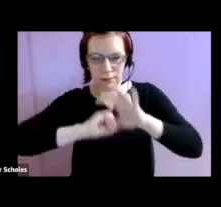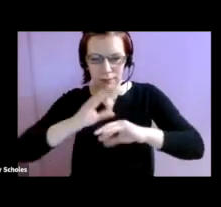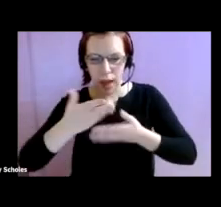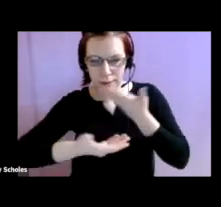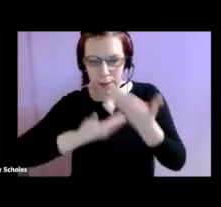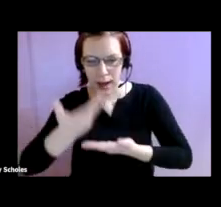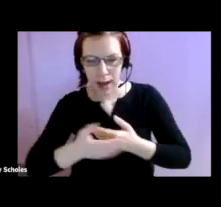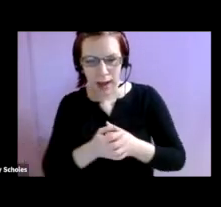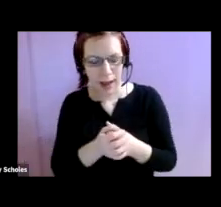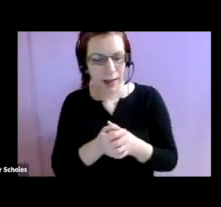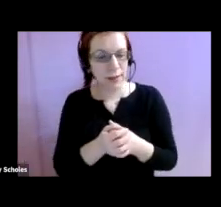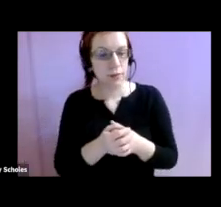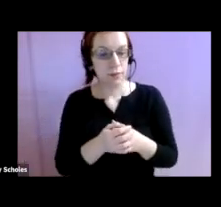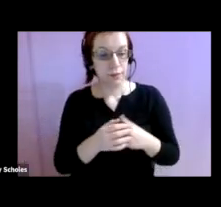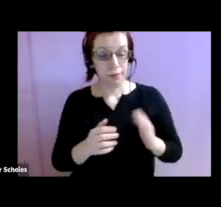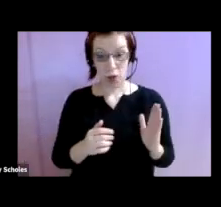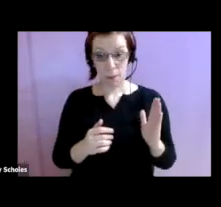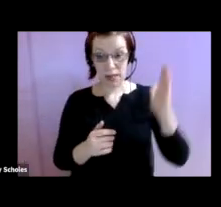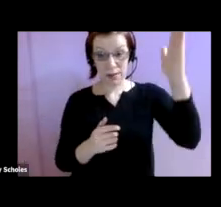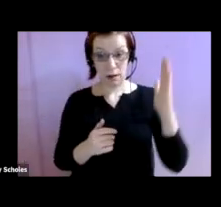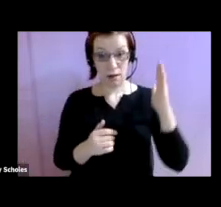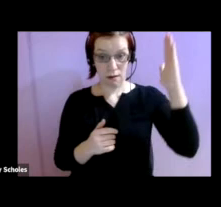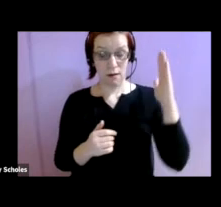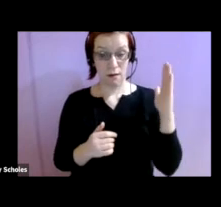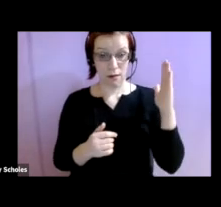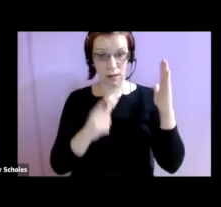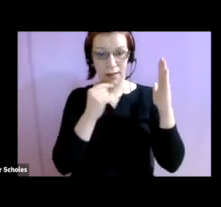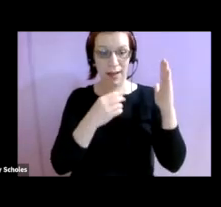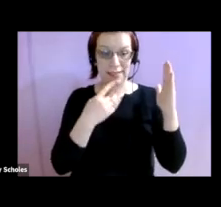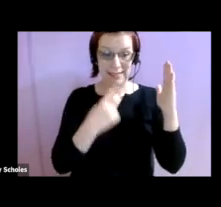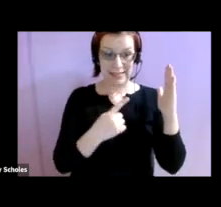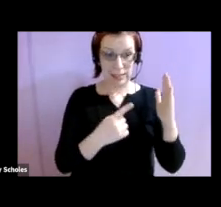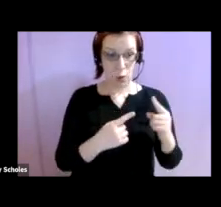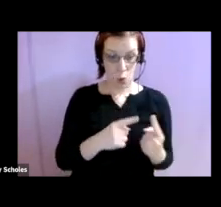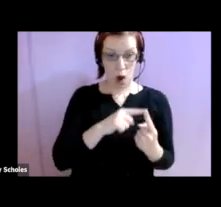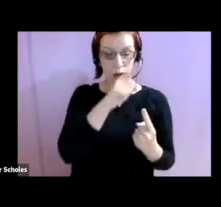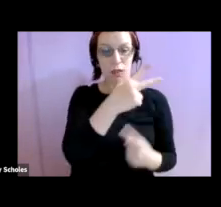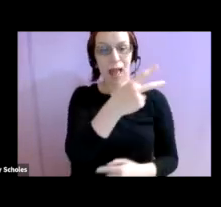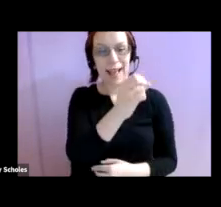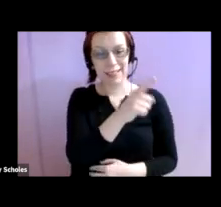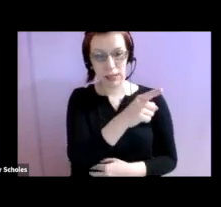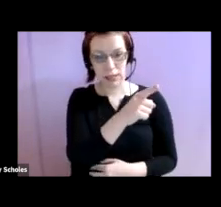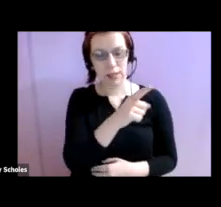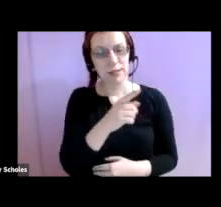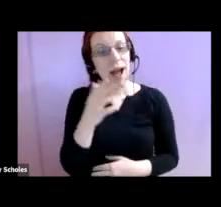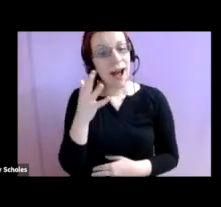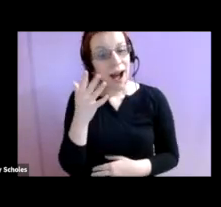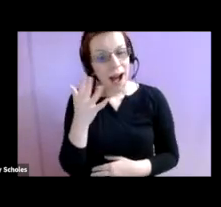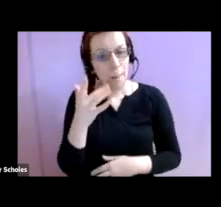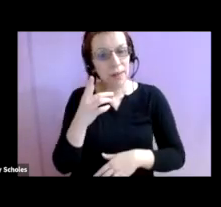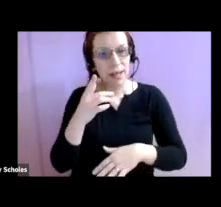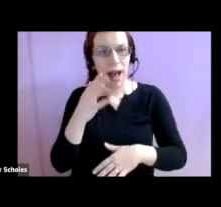you. Up the side, you will see numbers from 1 to 80. That's number of times the mass of the